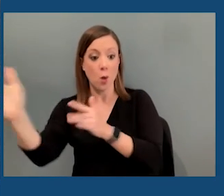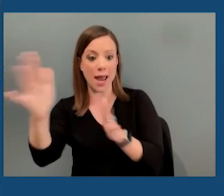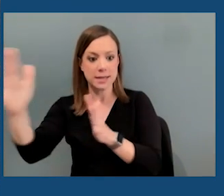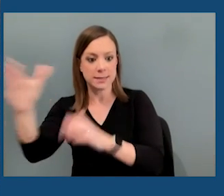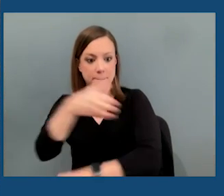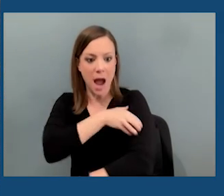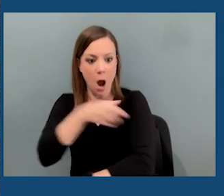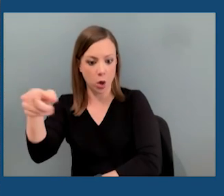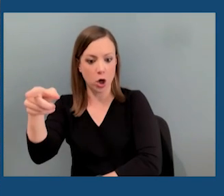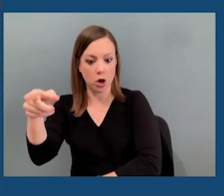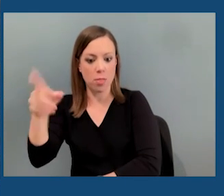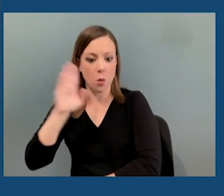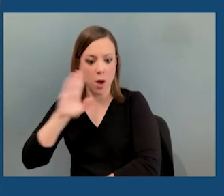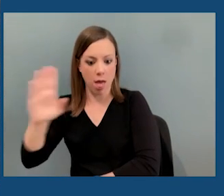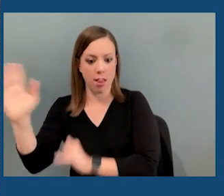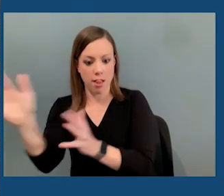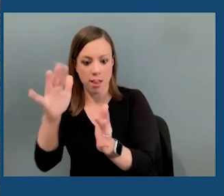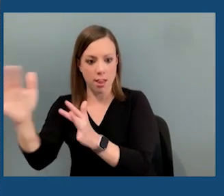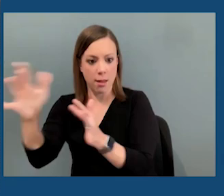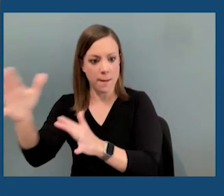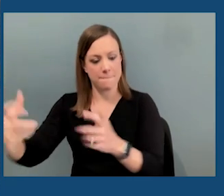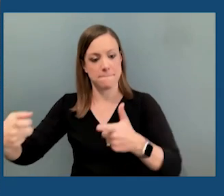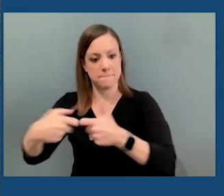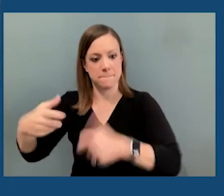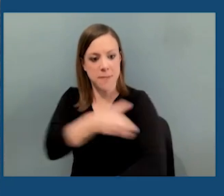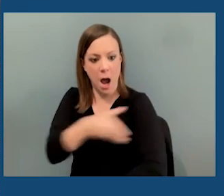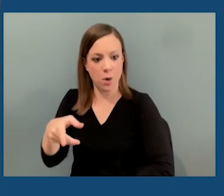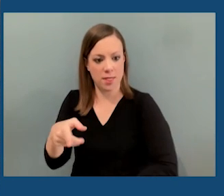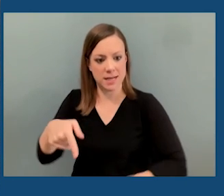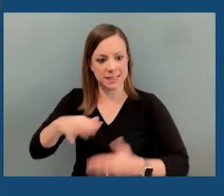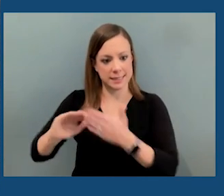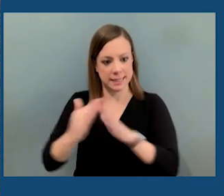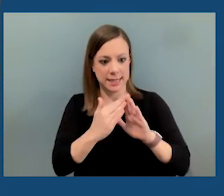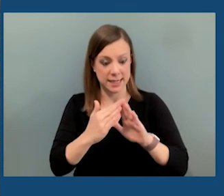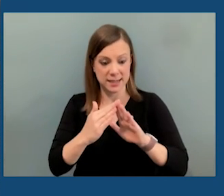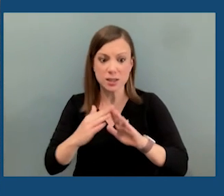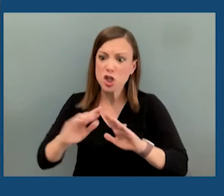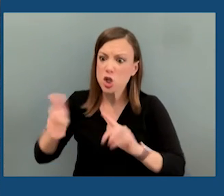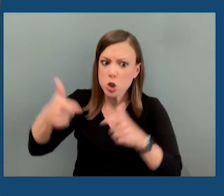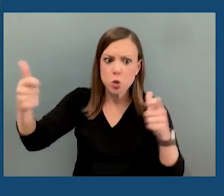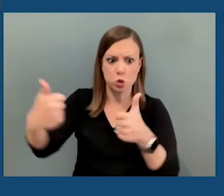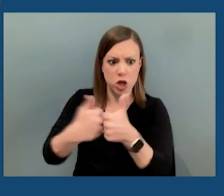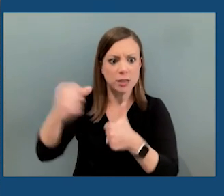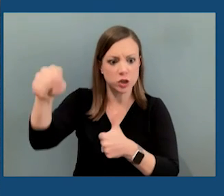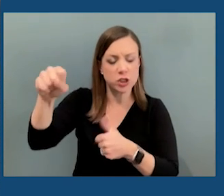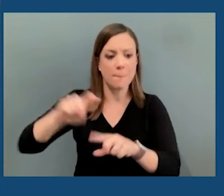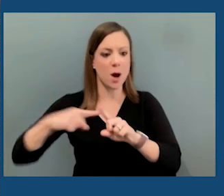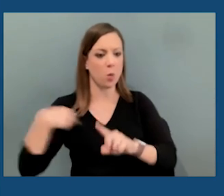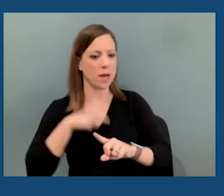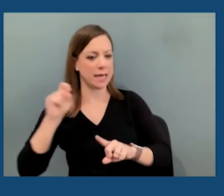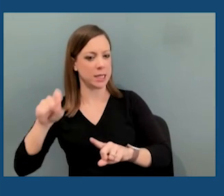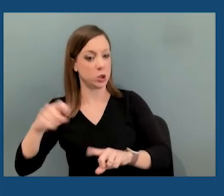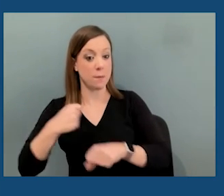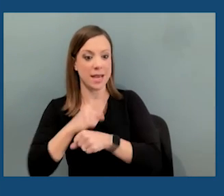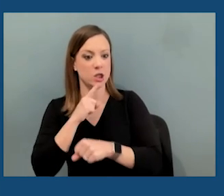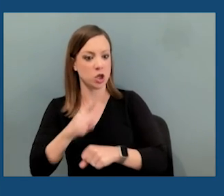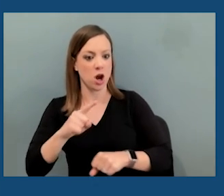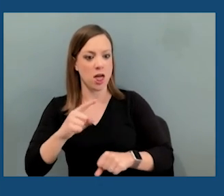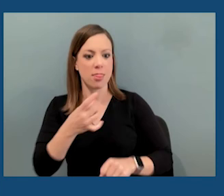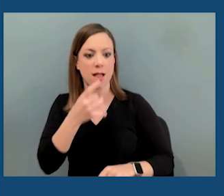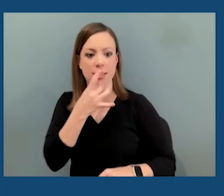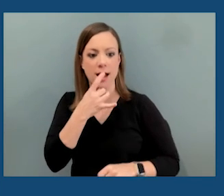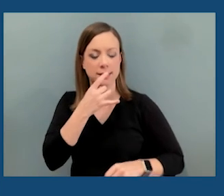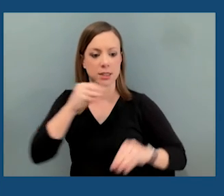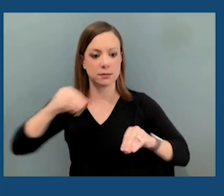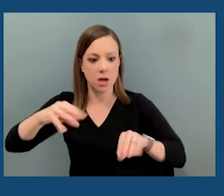this city. We have a huge challenge ahead of us, but we need to make sure that it never goes dark in this city, figuratively or